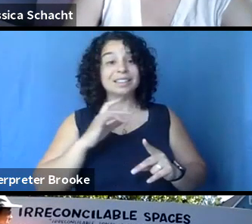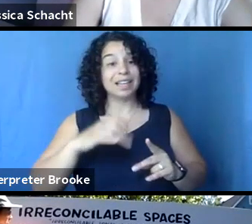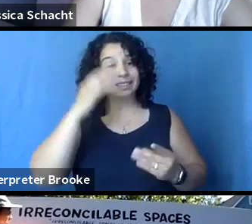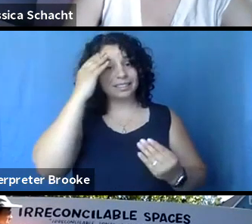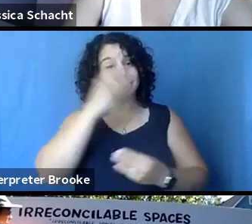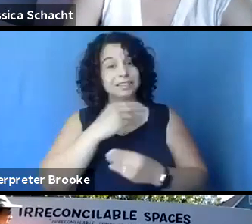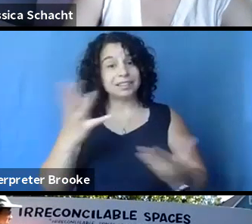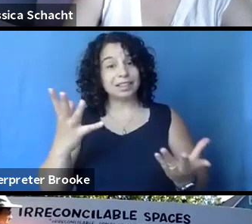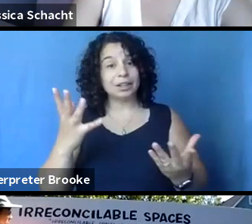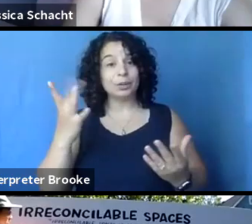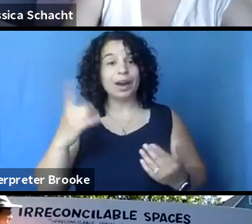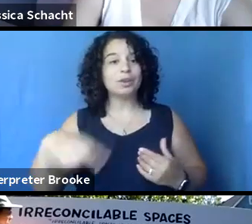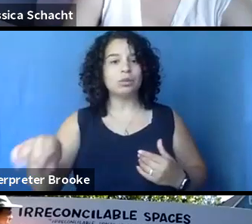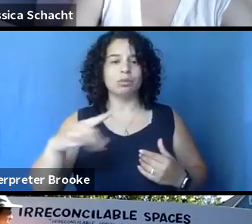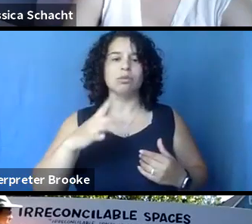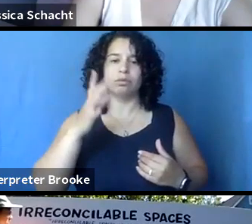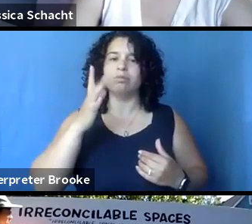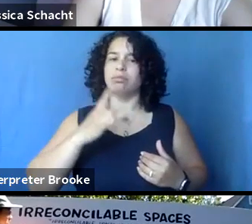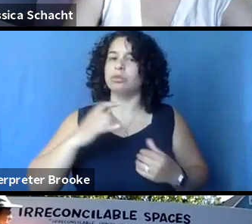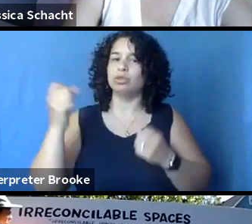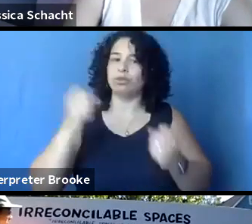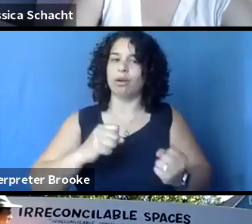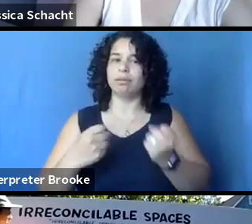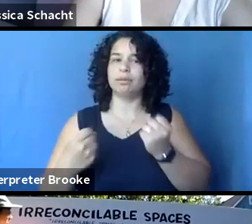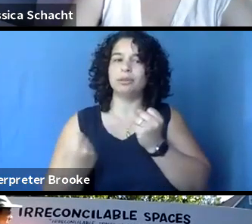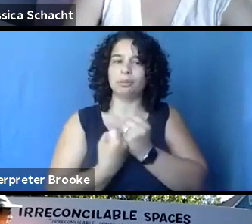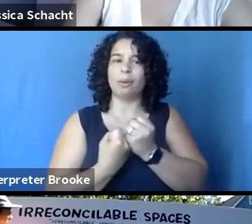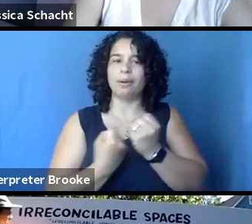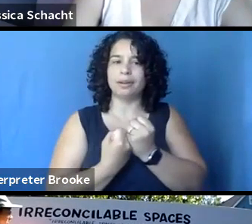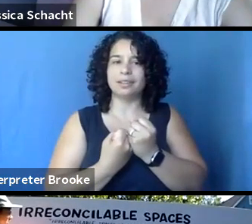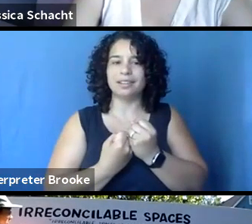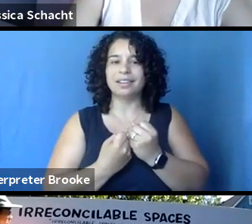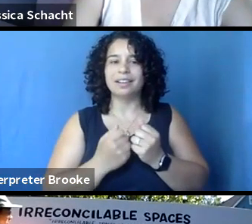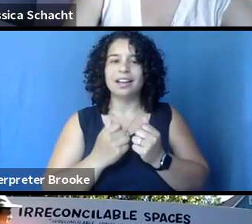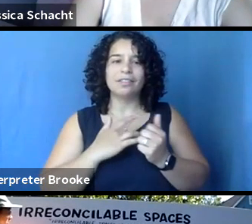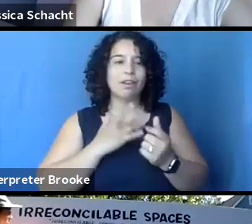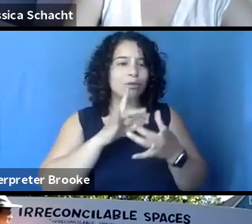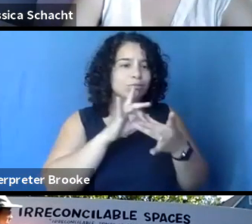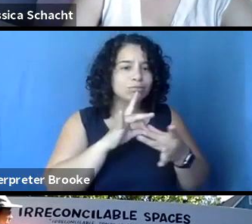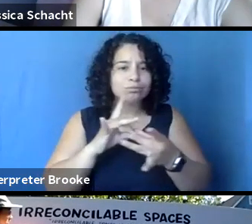a supportive environment right now. I know there's an audience as well, but